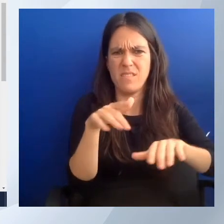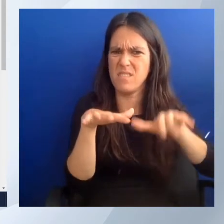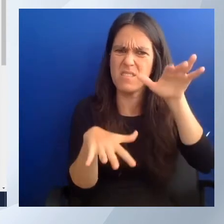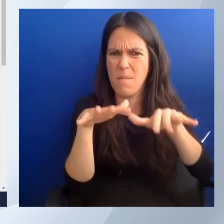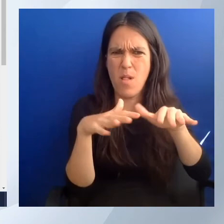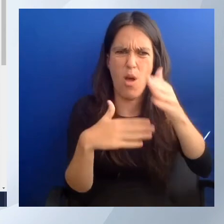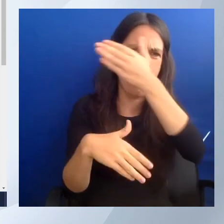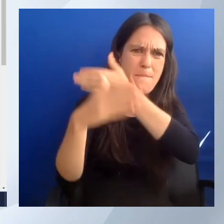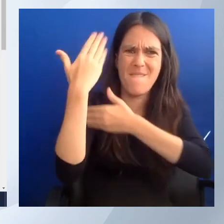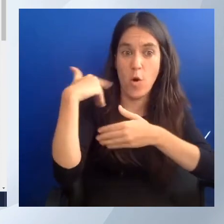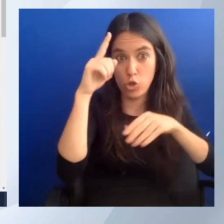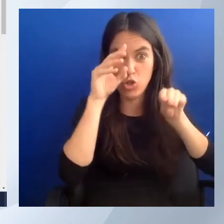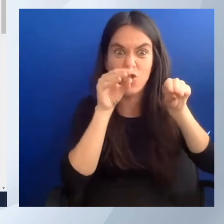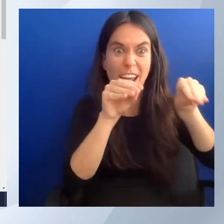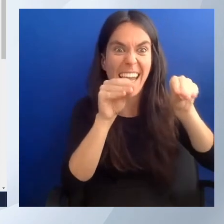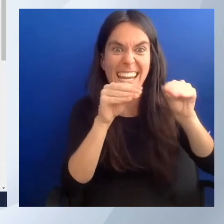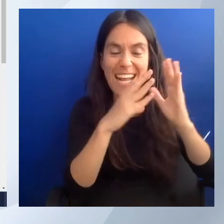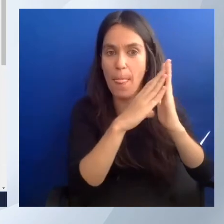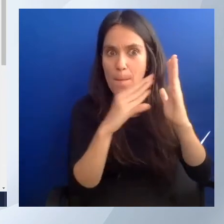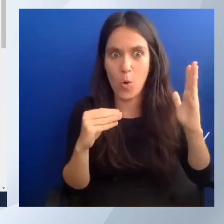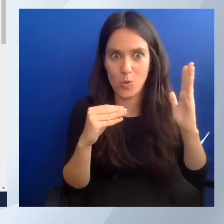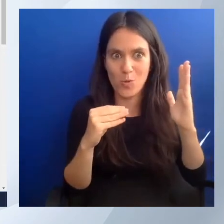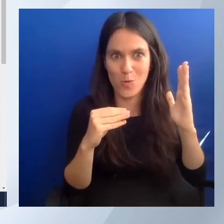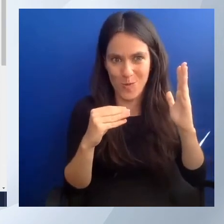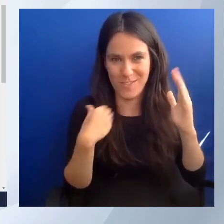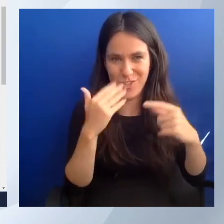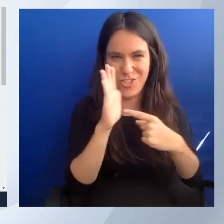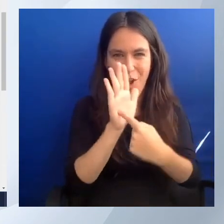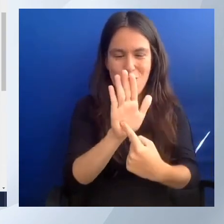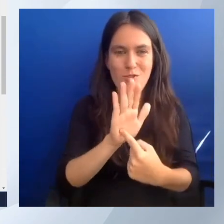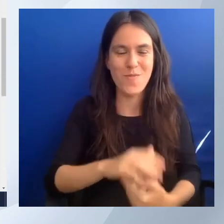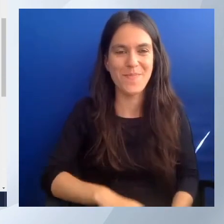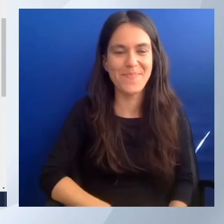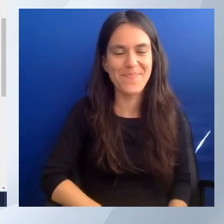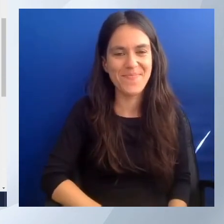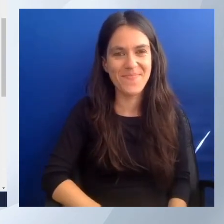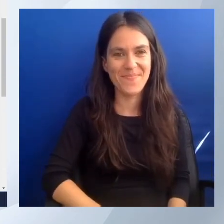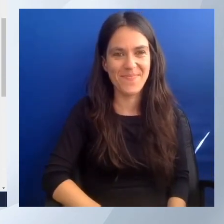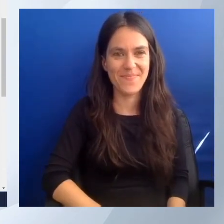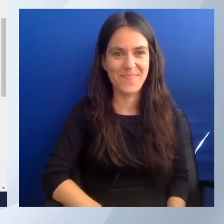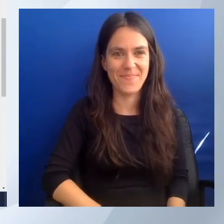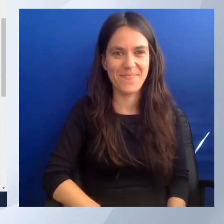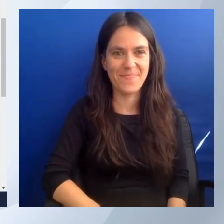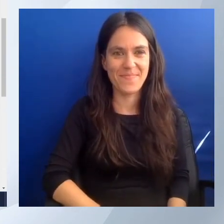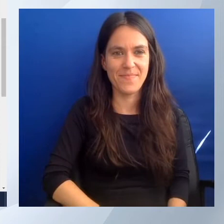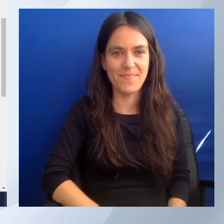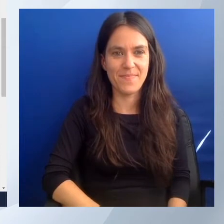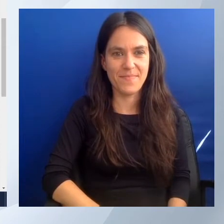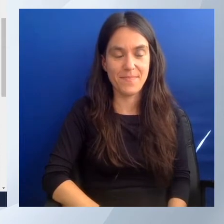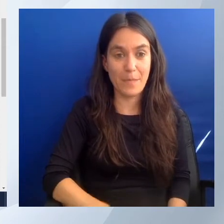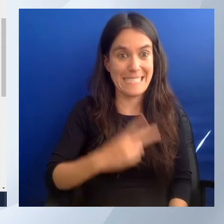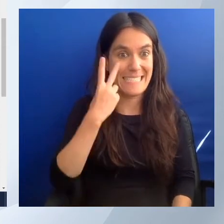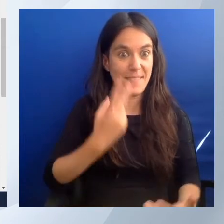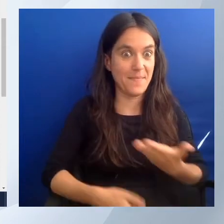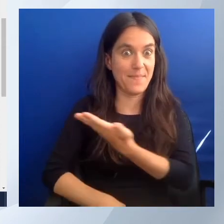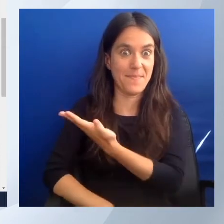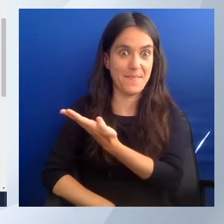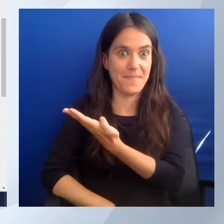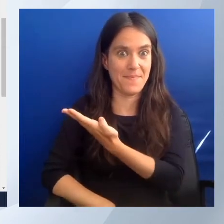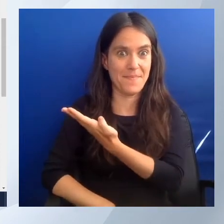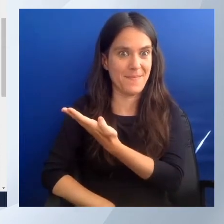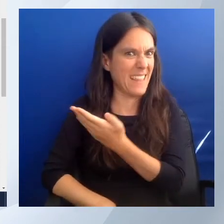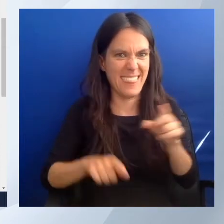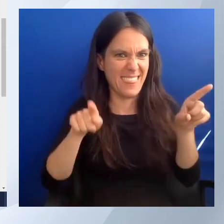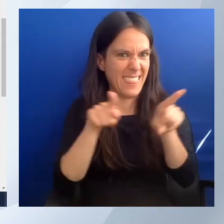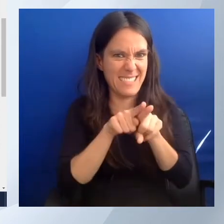training the model. And I can show you. Let me see where it is. It's here, see? It's exactly the same